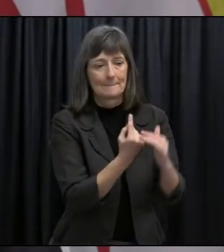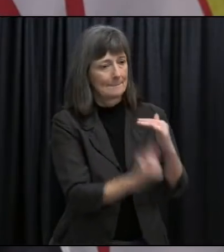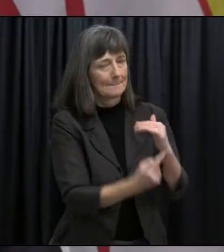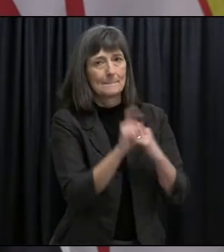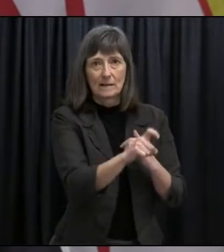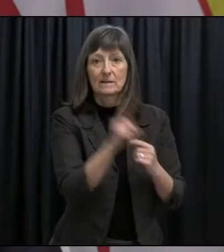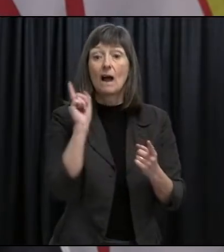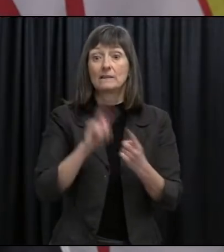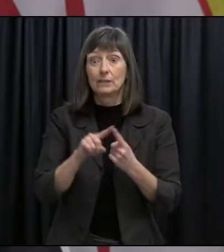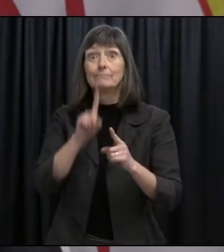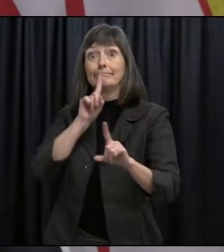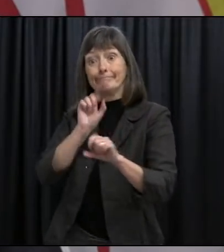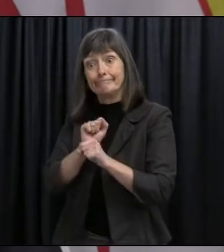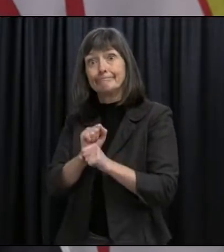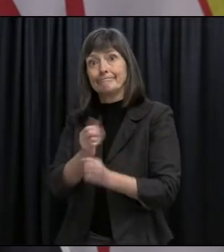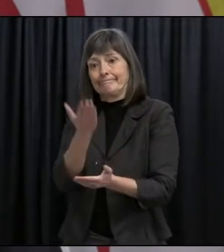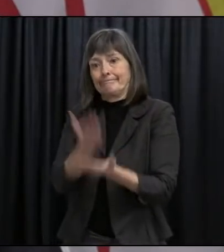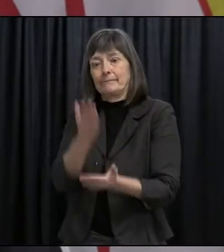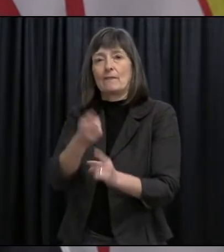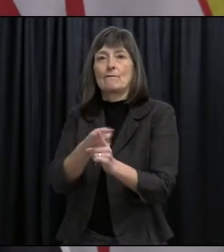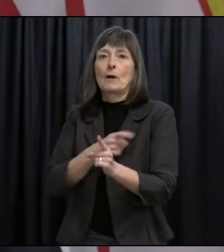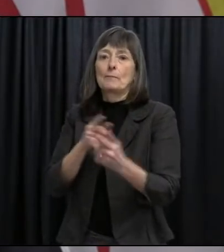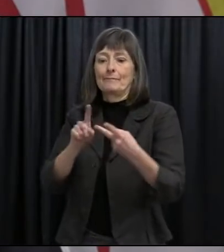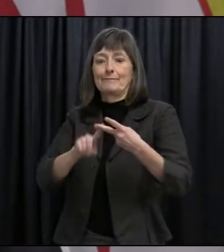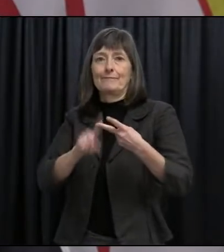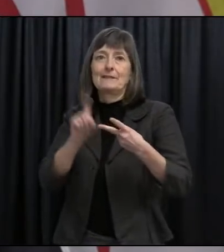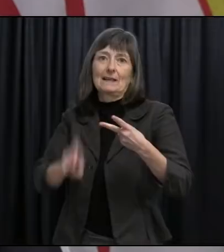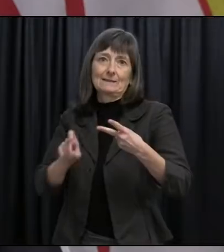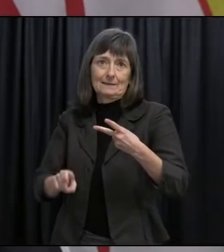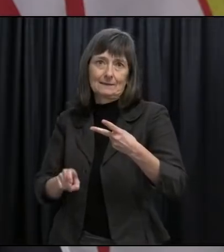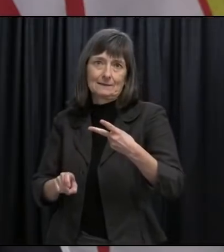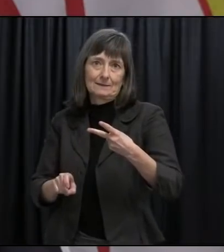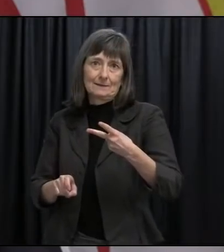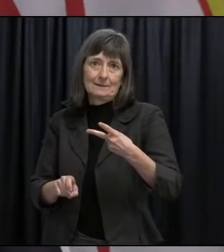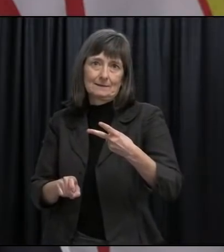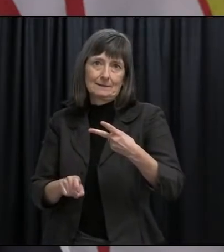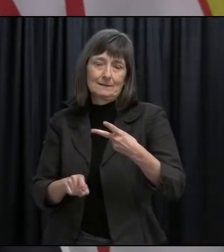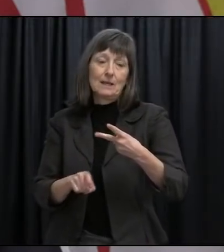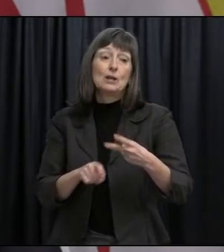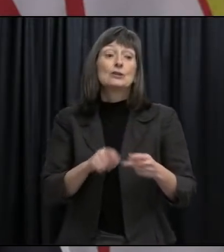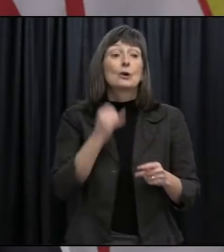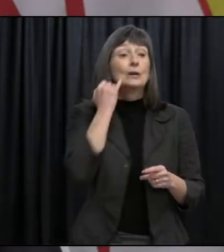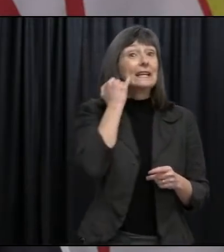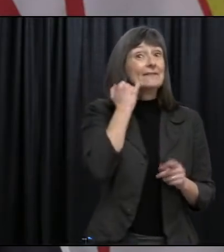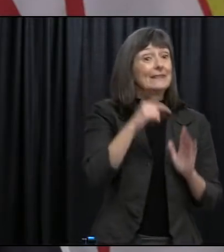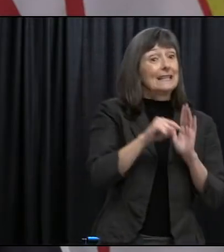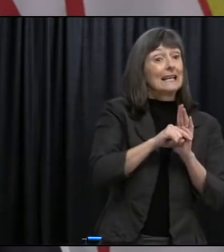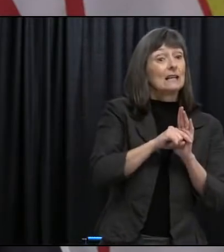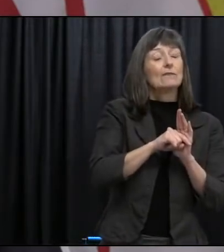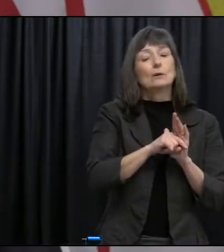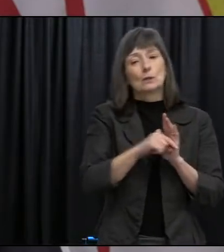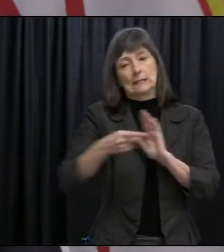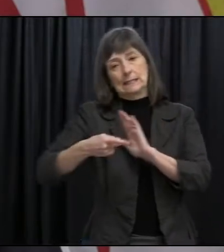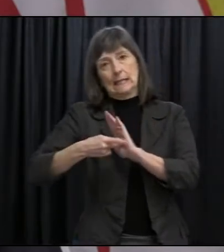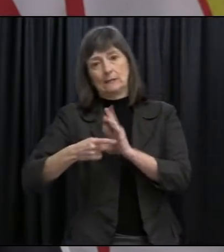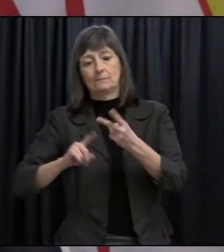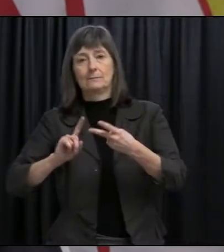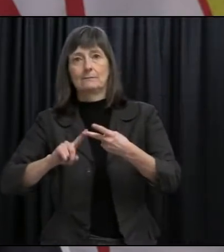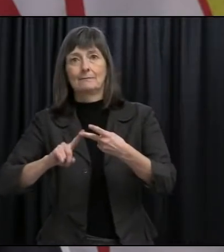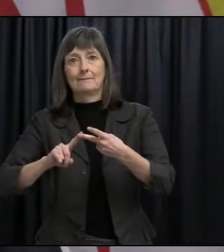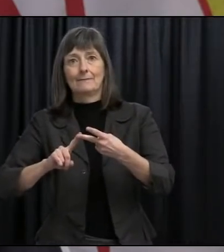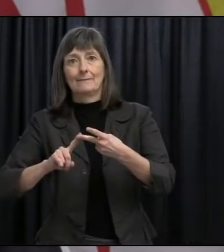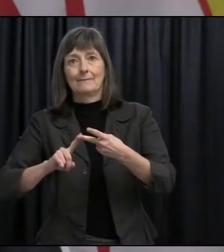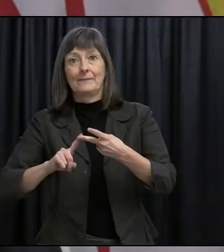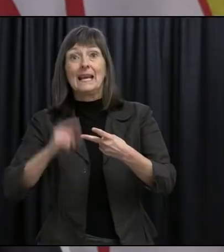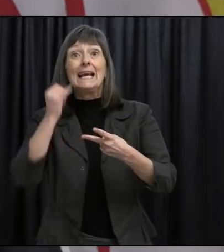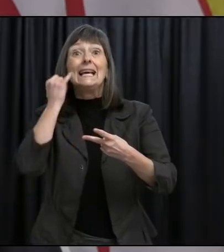we will get those negative rapid tests. Then they will get another PCR test to confirm